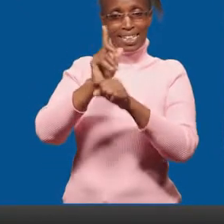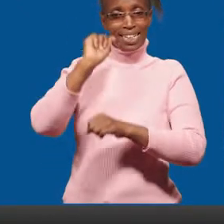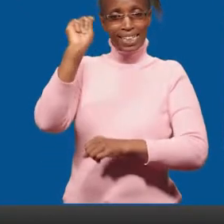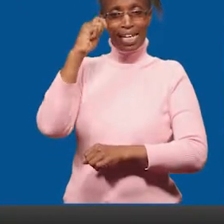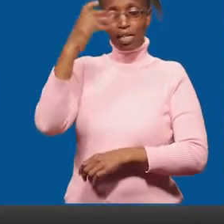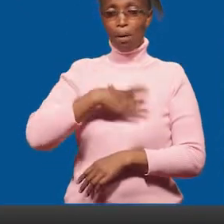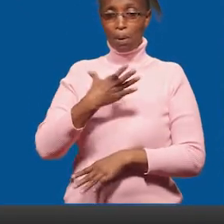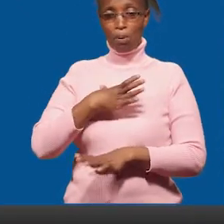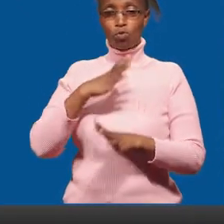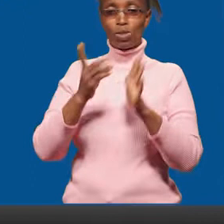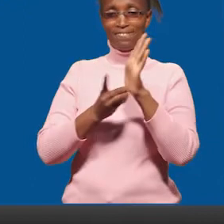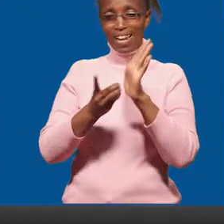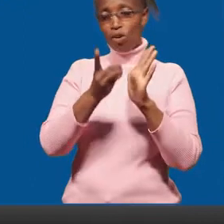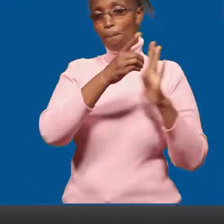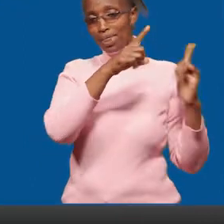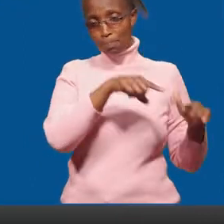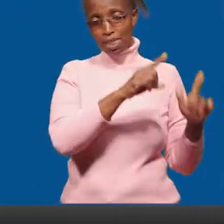mengi mazuri.